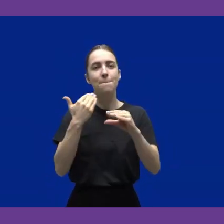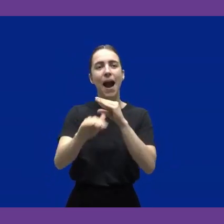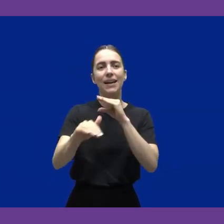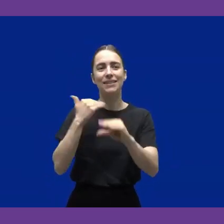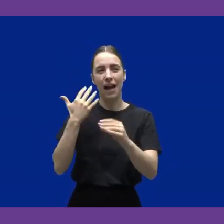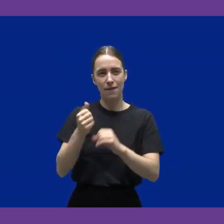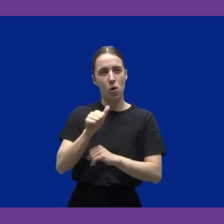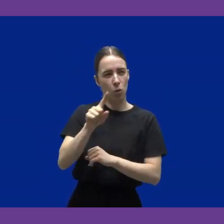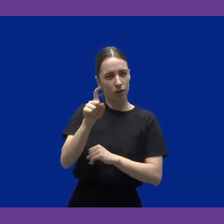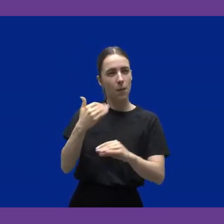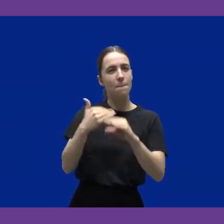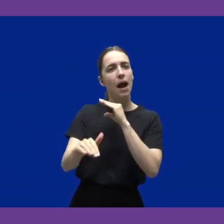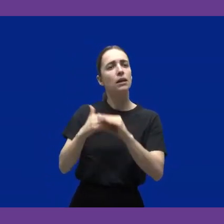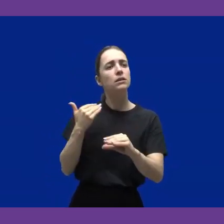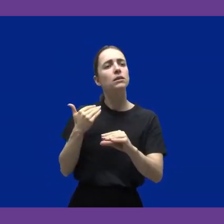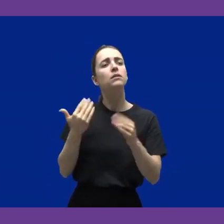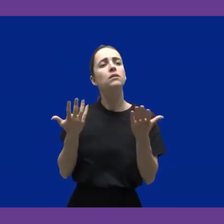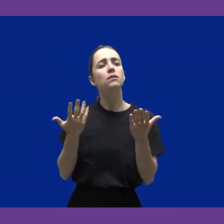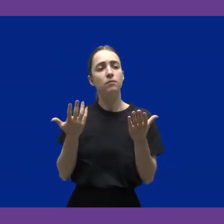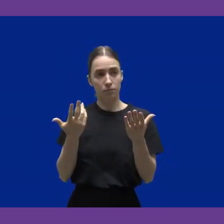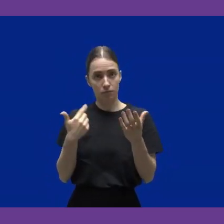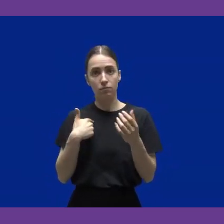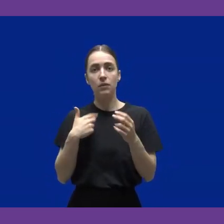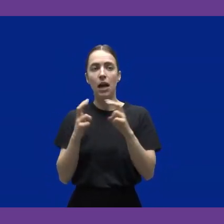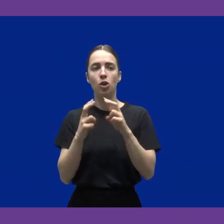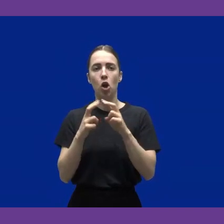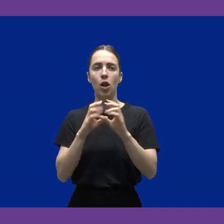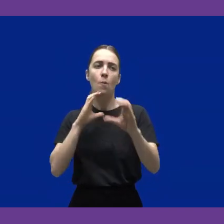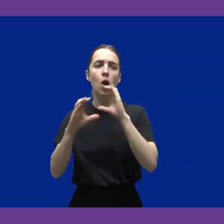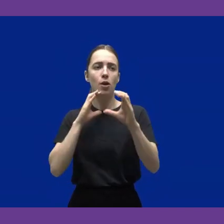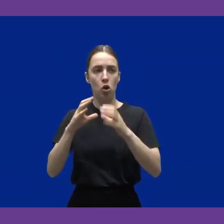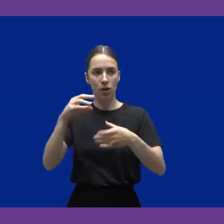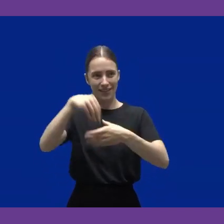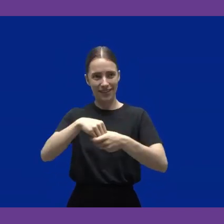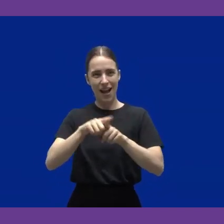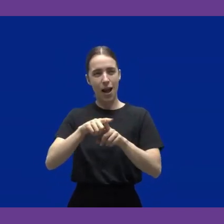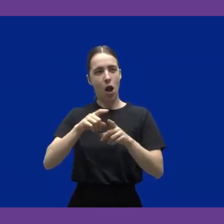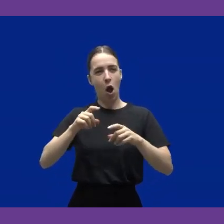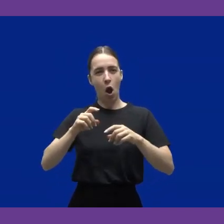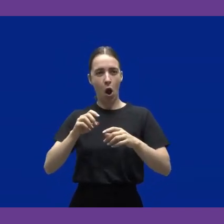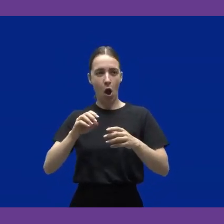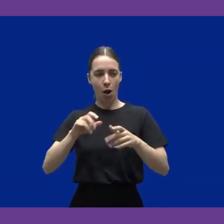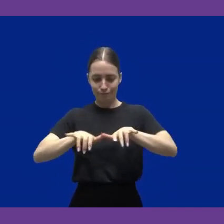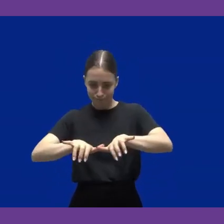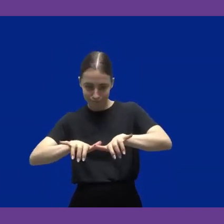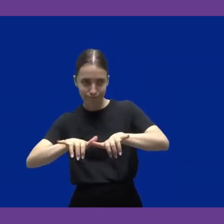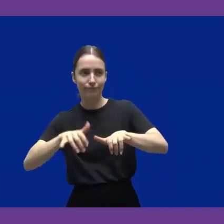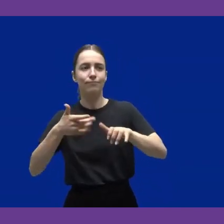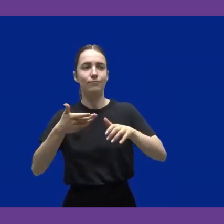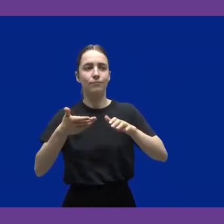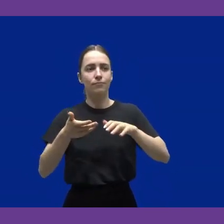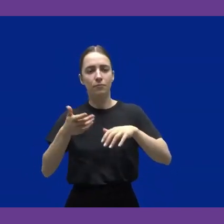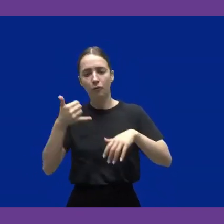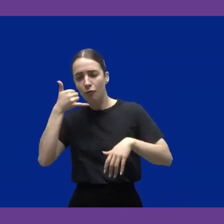communication services. They are contained in operating systems for computers and mobile phones. And my understanding is